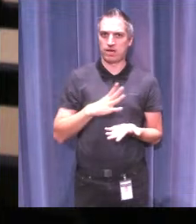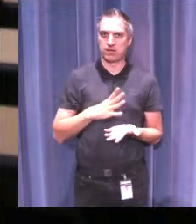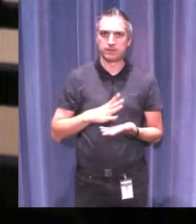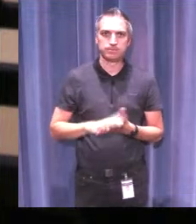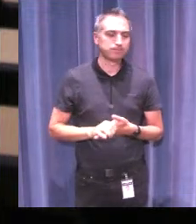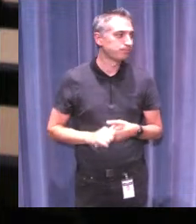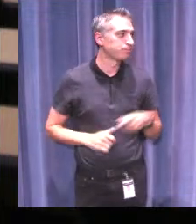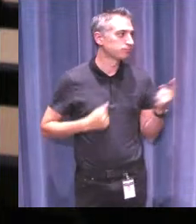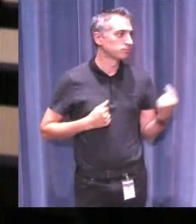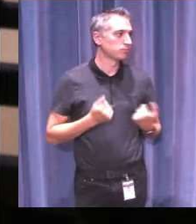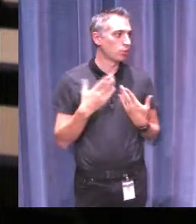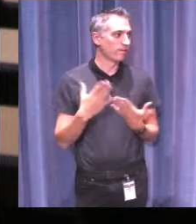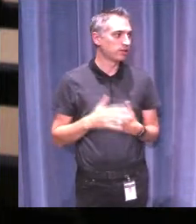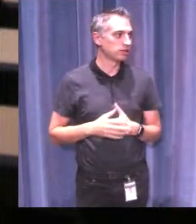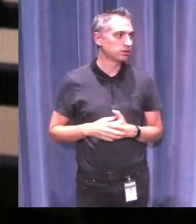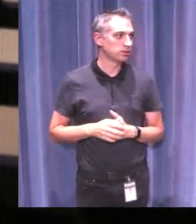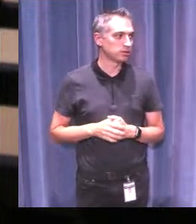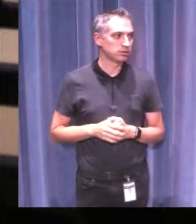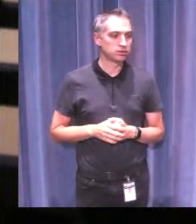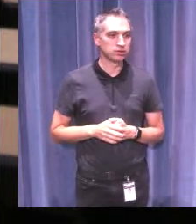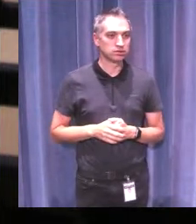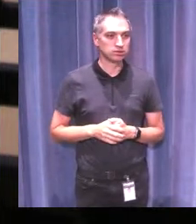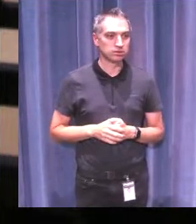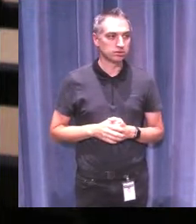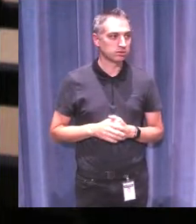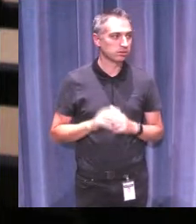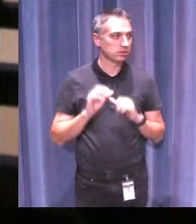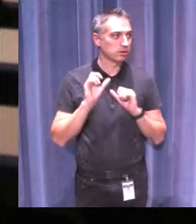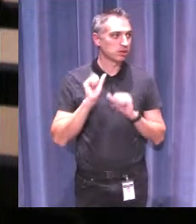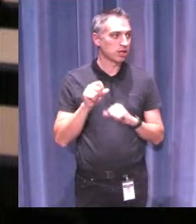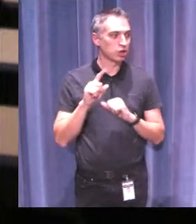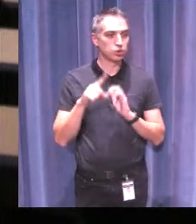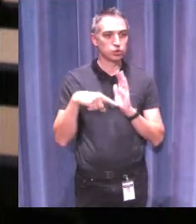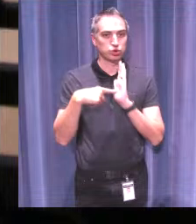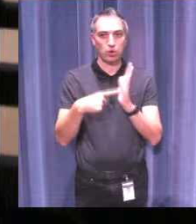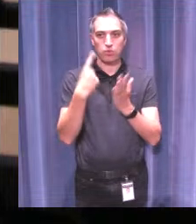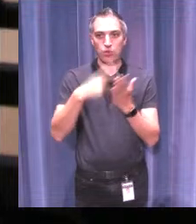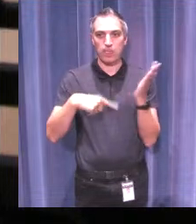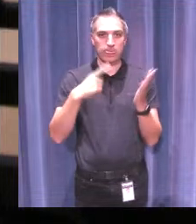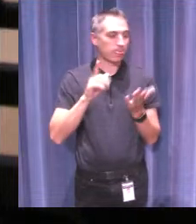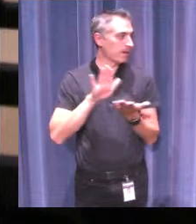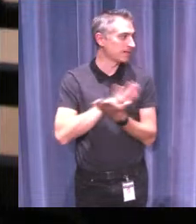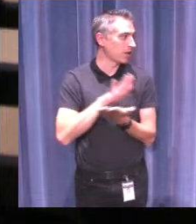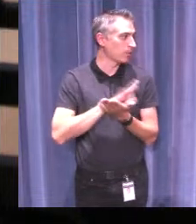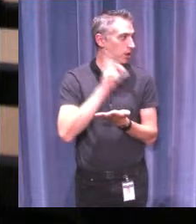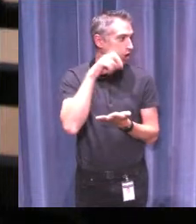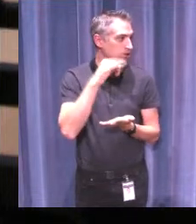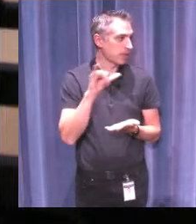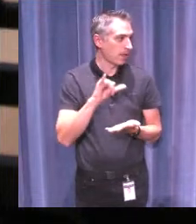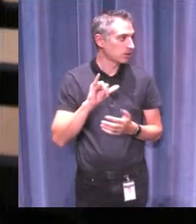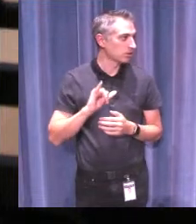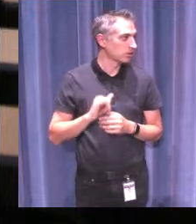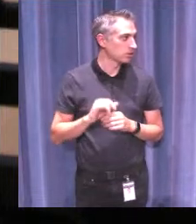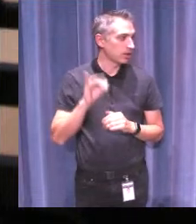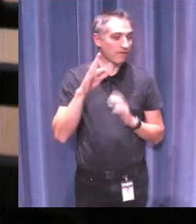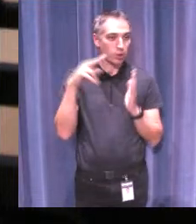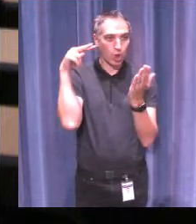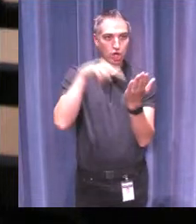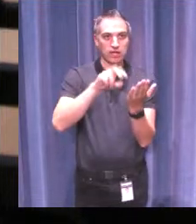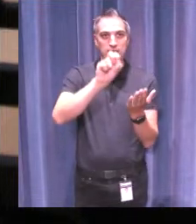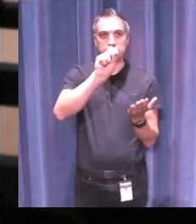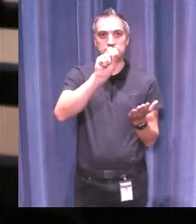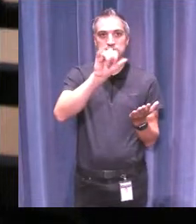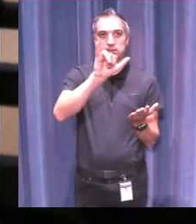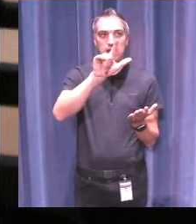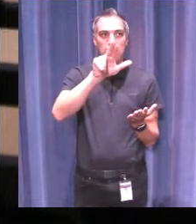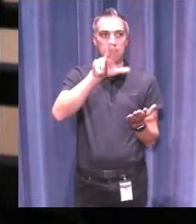So moved. Jordan, could you show them what the document looks like? So if you look at the syllabus that you have provided